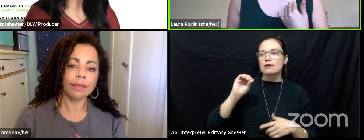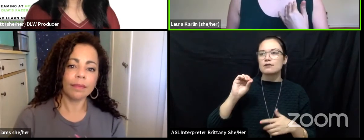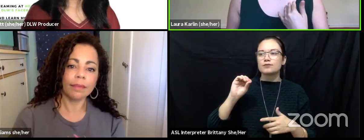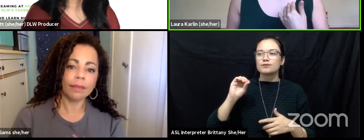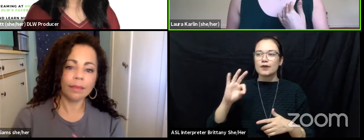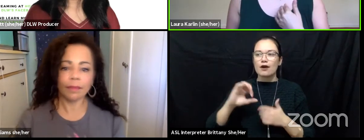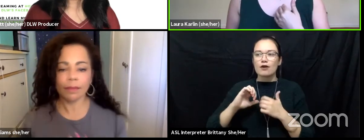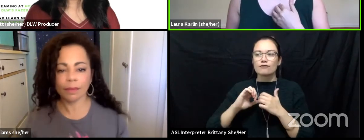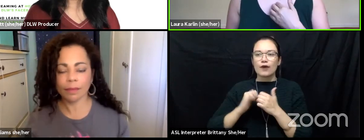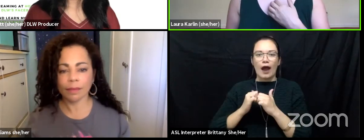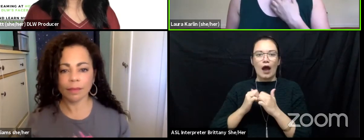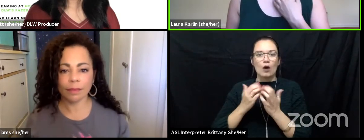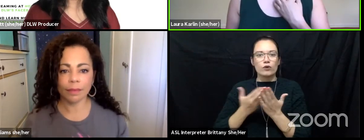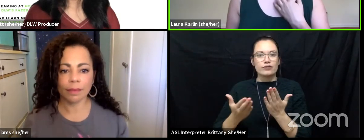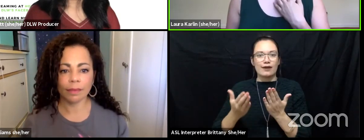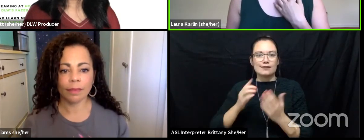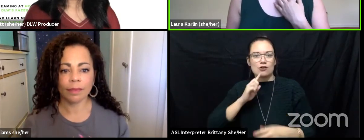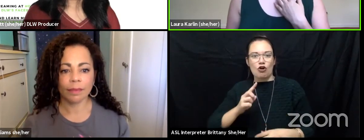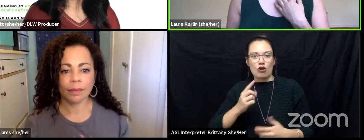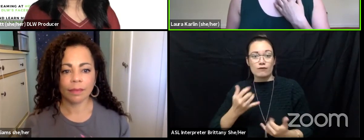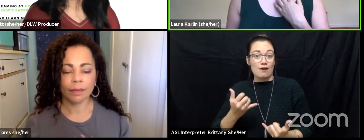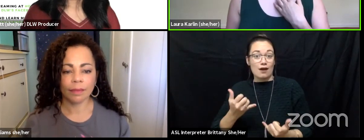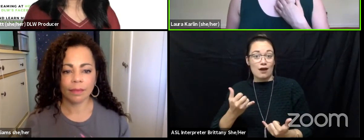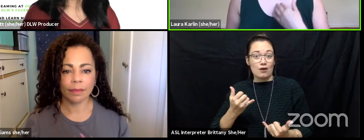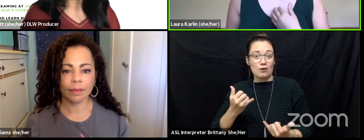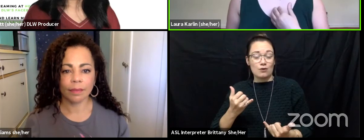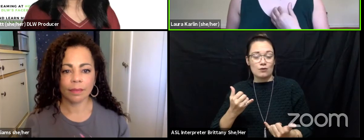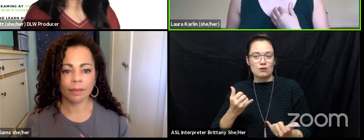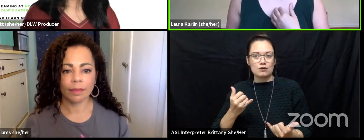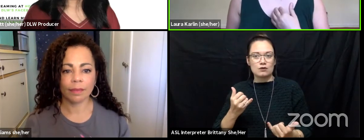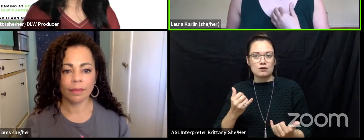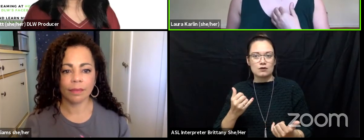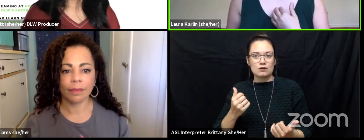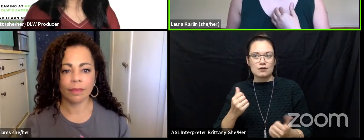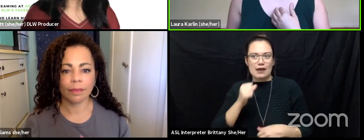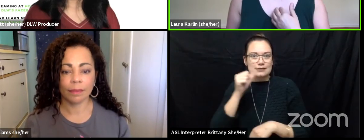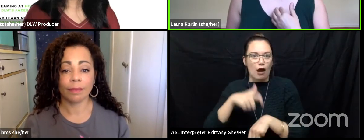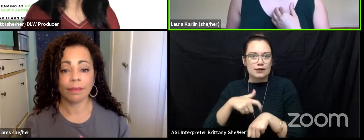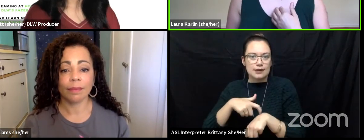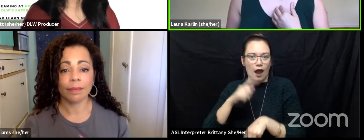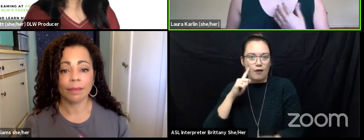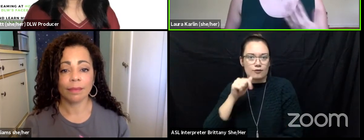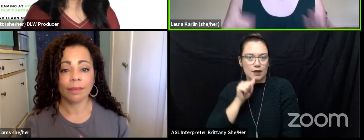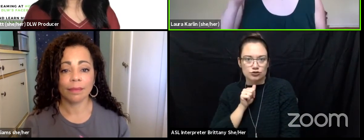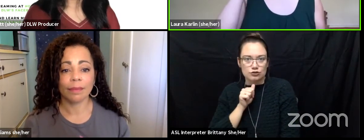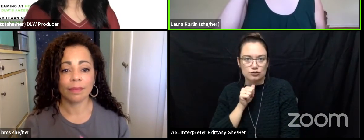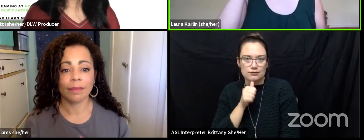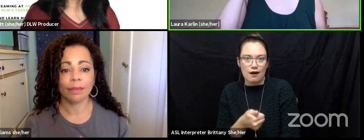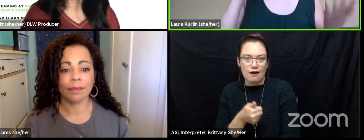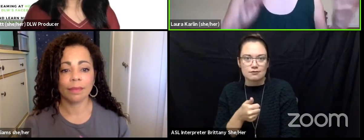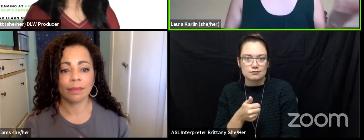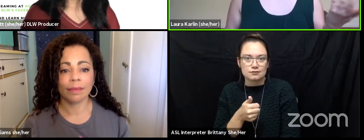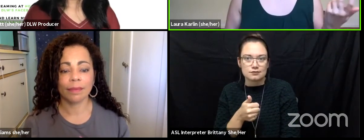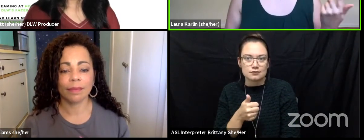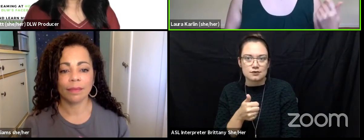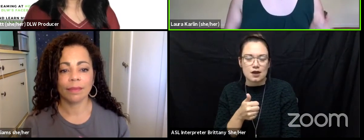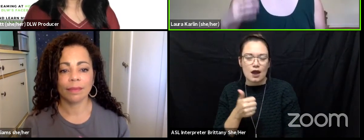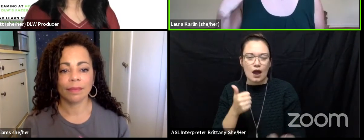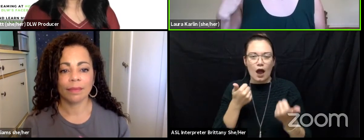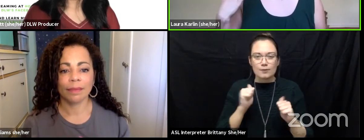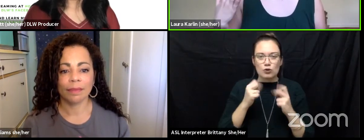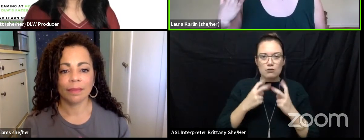things are is not a time for patience. I think I'm trying to learn when to be